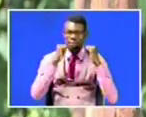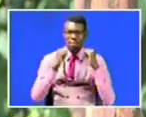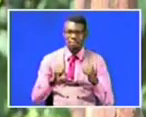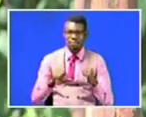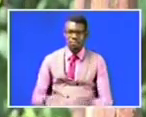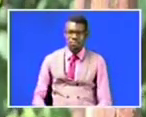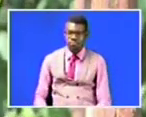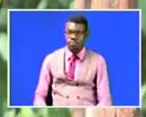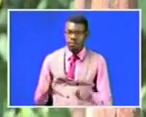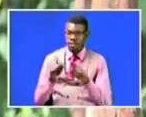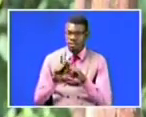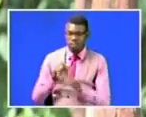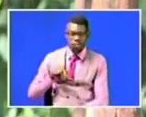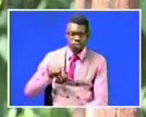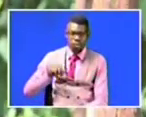Hata kutembea.